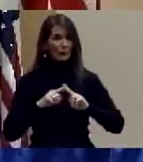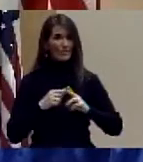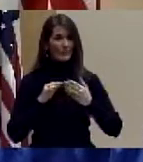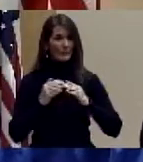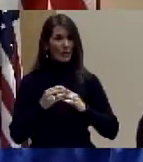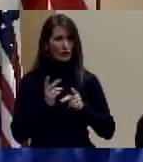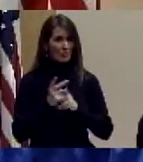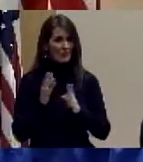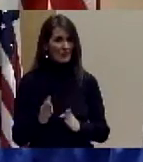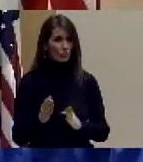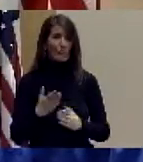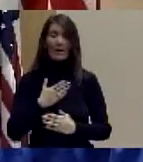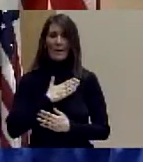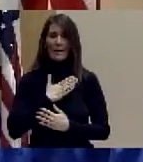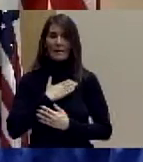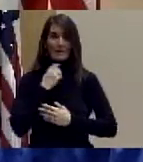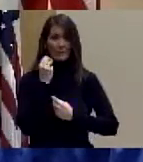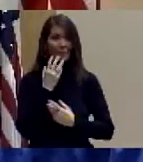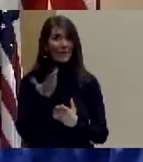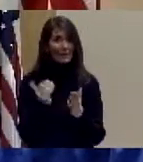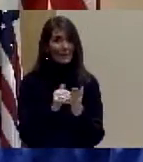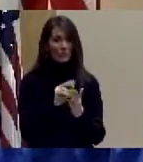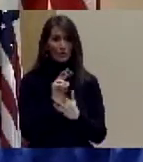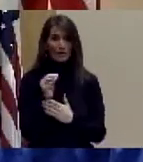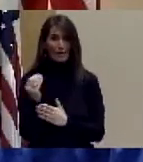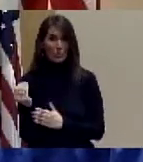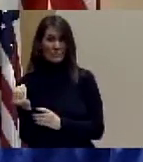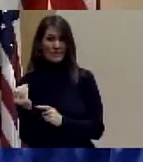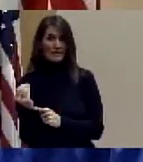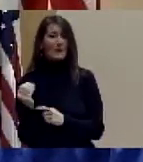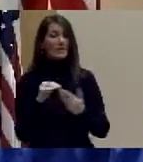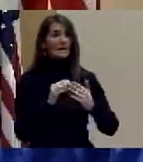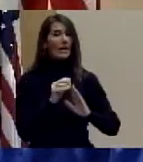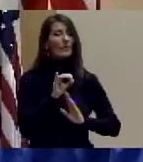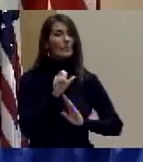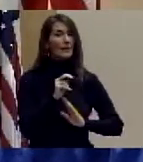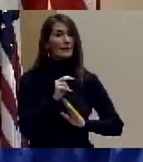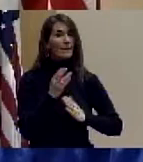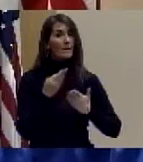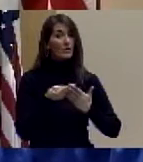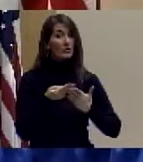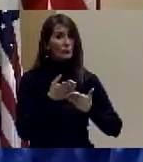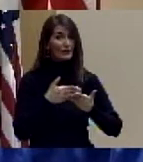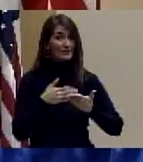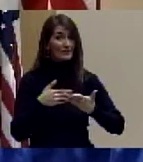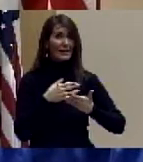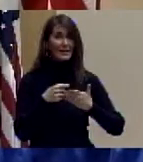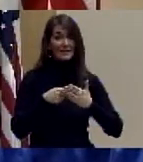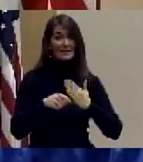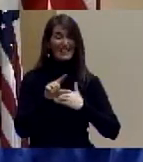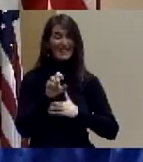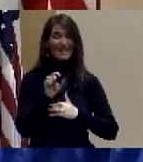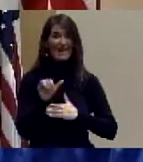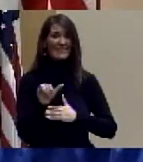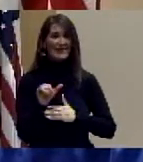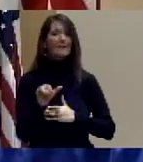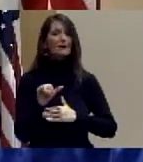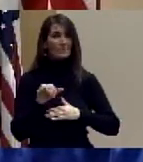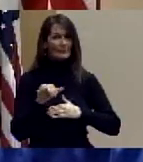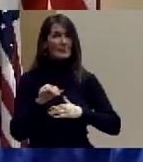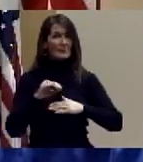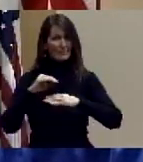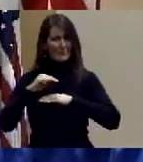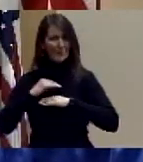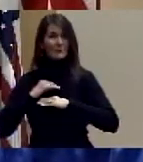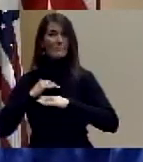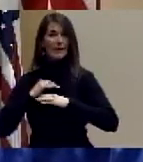pleased to say that once again in 2014, the town of Brighton budget and the tax levy met the state